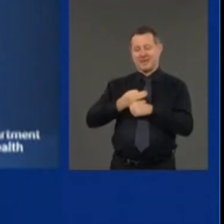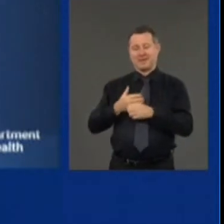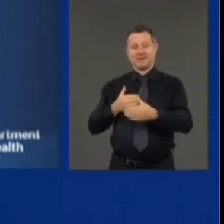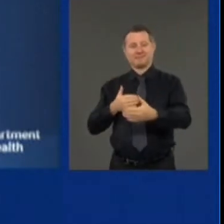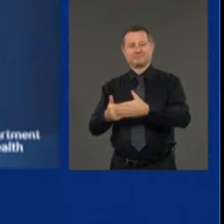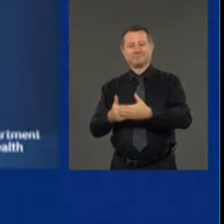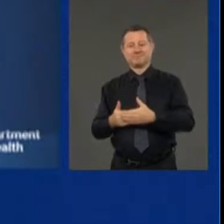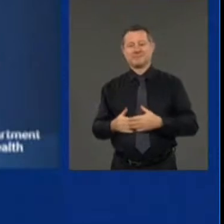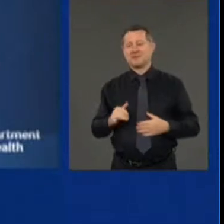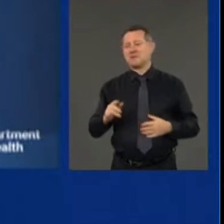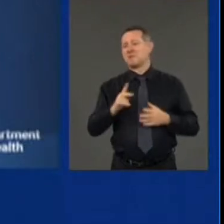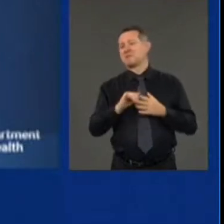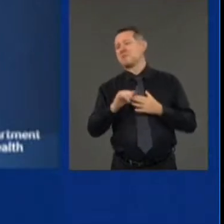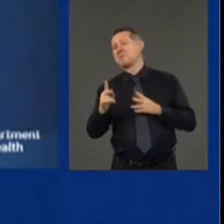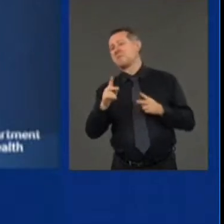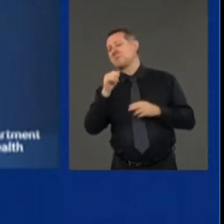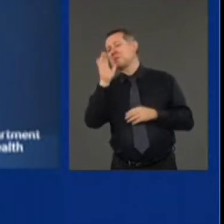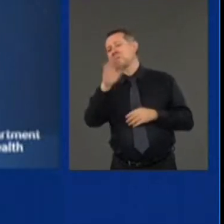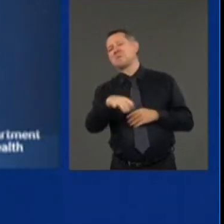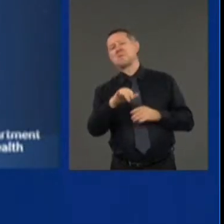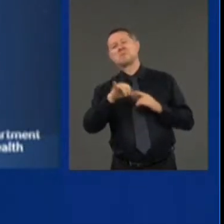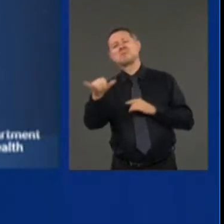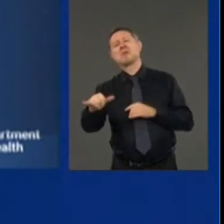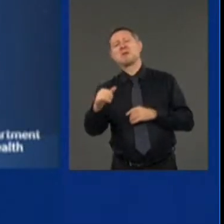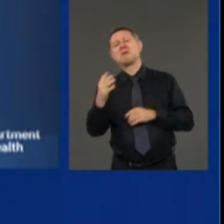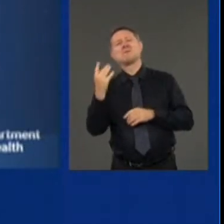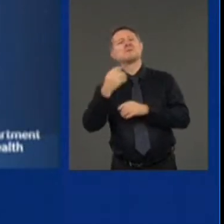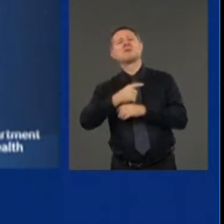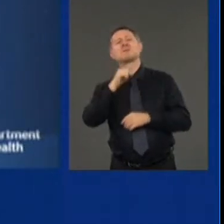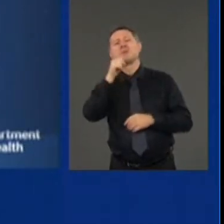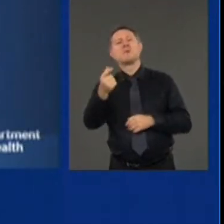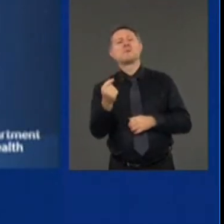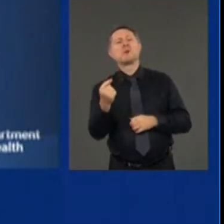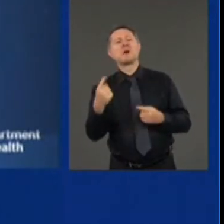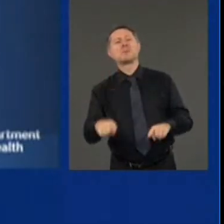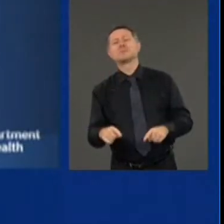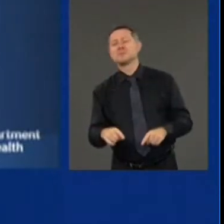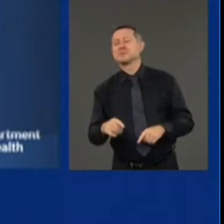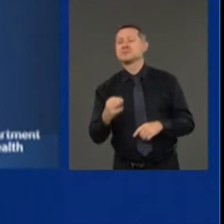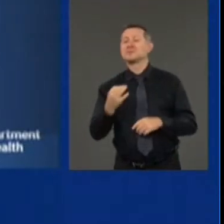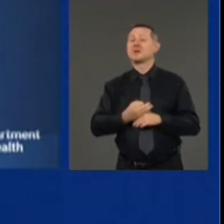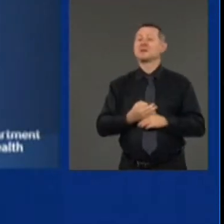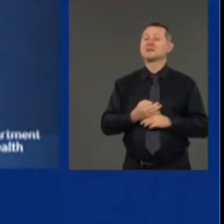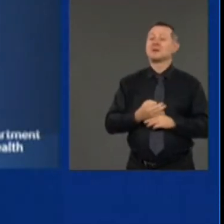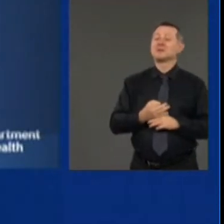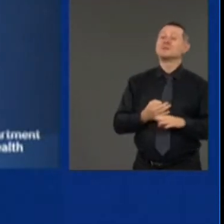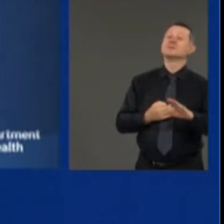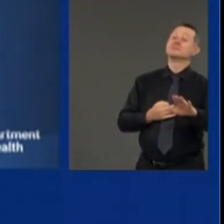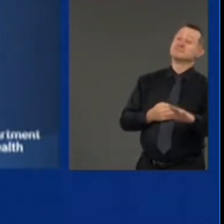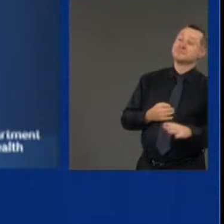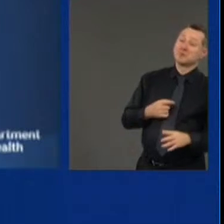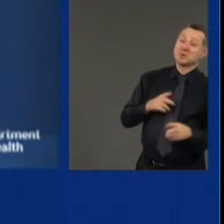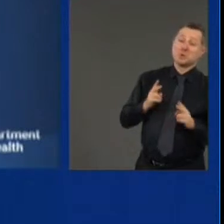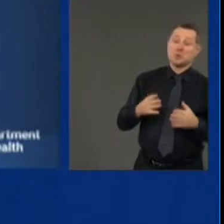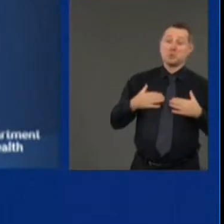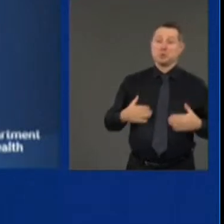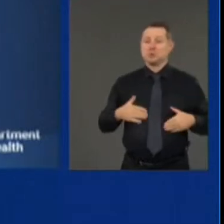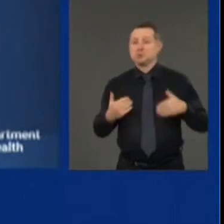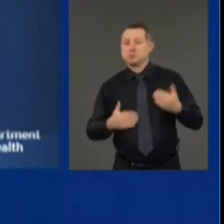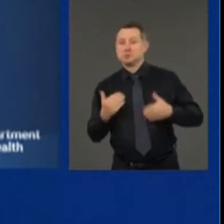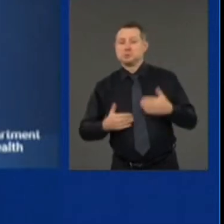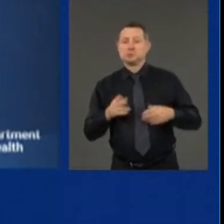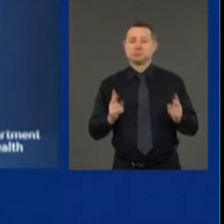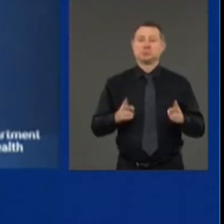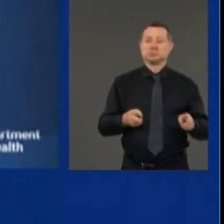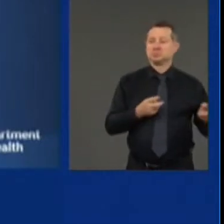well. Now, remember what I mentioned about the fact that we do not rush to transfer nursing home residents to the hospital, and